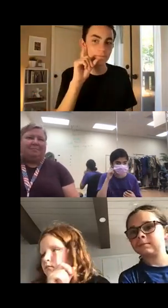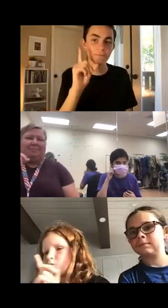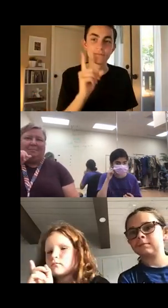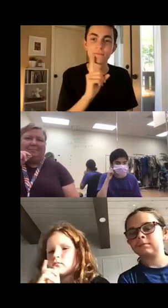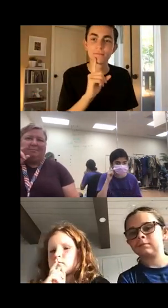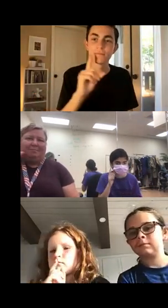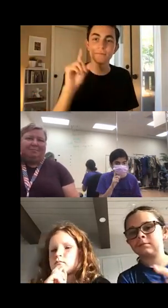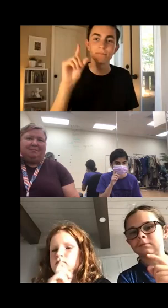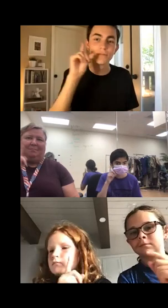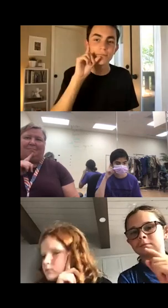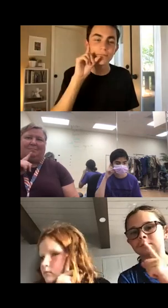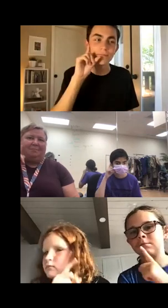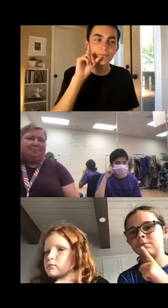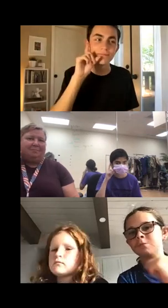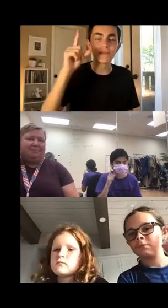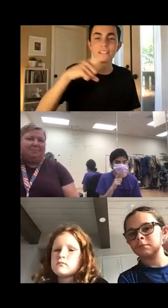deaf,